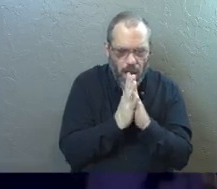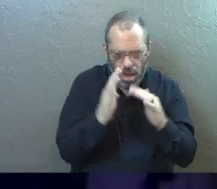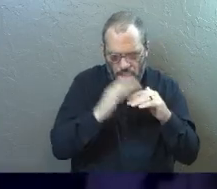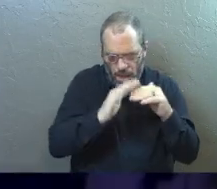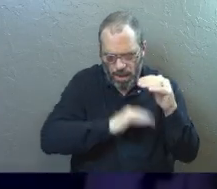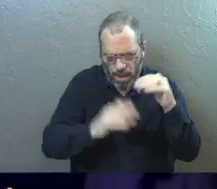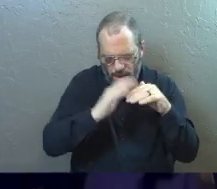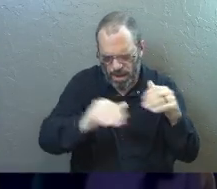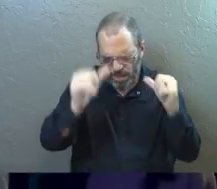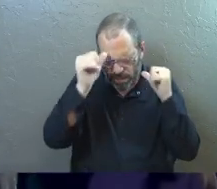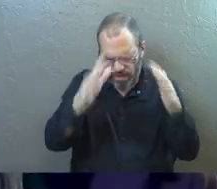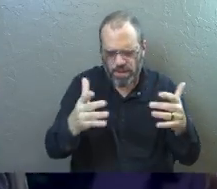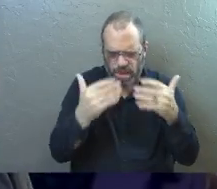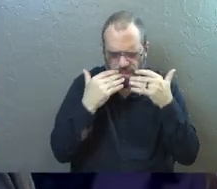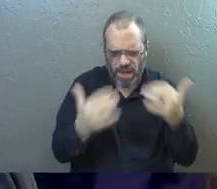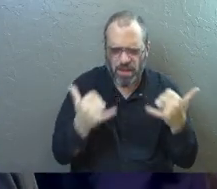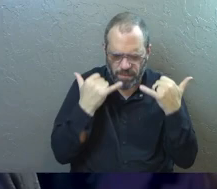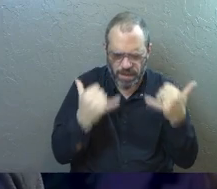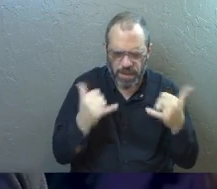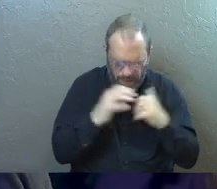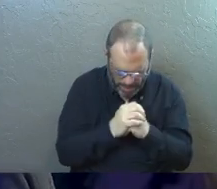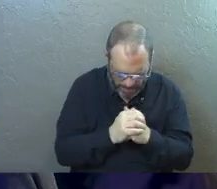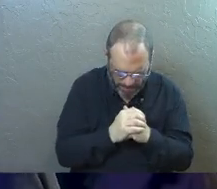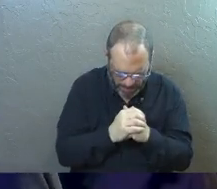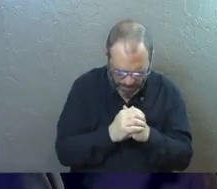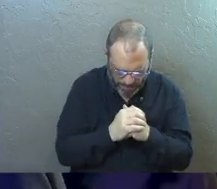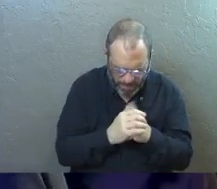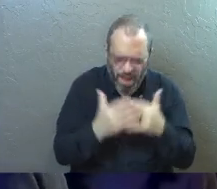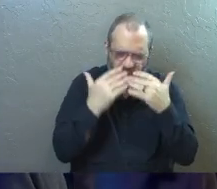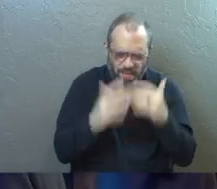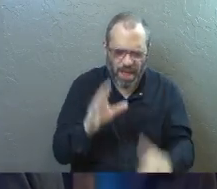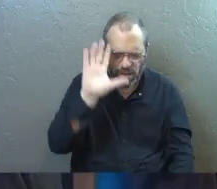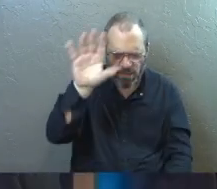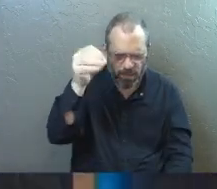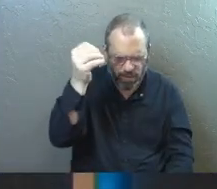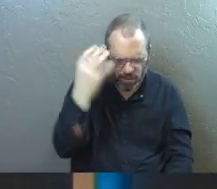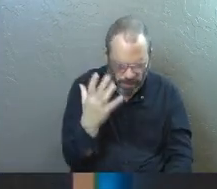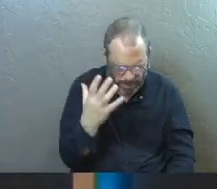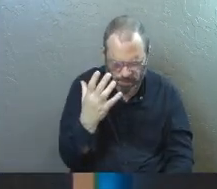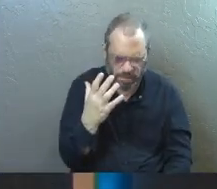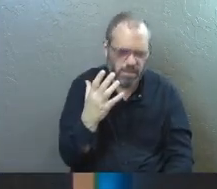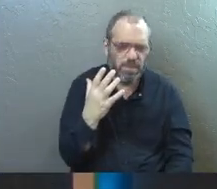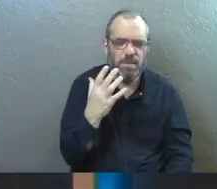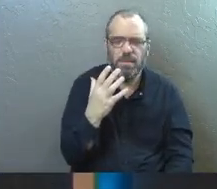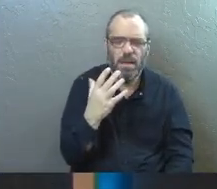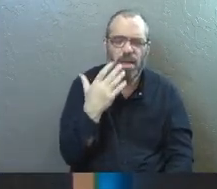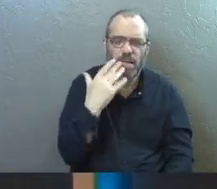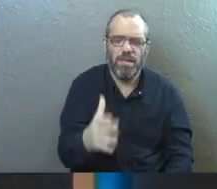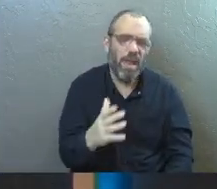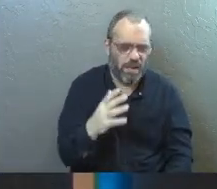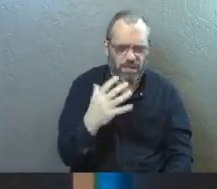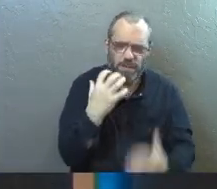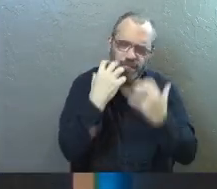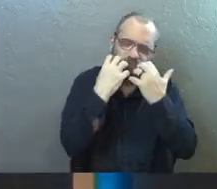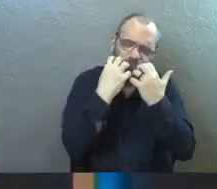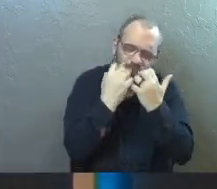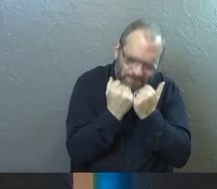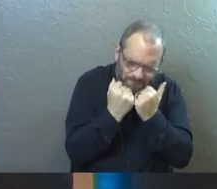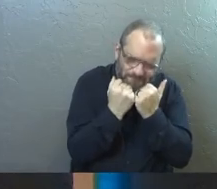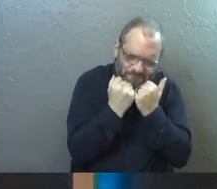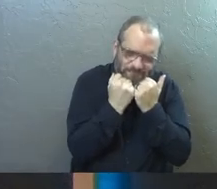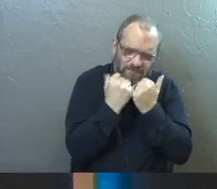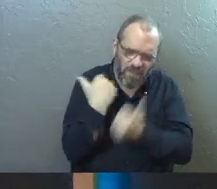Heavenly Father, we thank you for today. God, we thank you. Thank you for your grace, God. Thank you for caring for us the